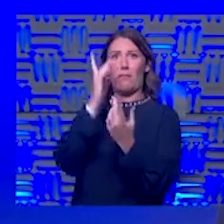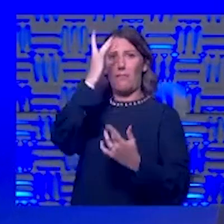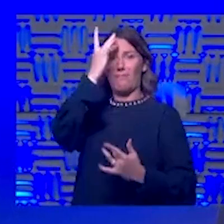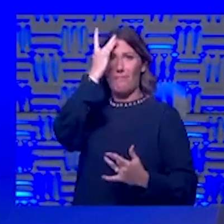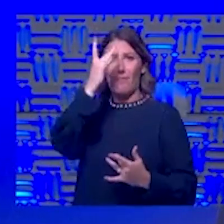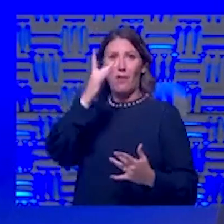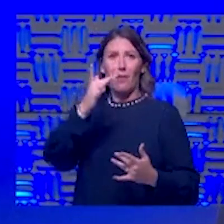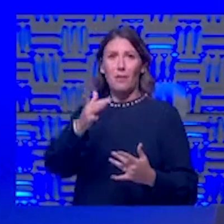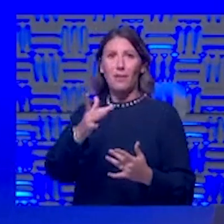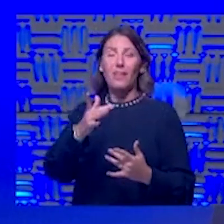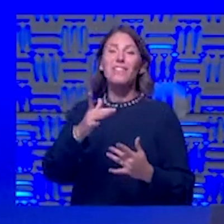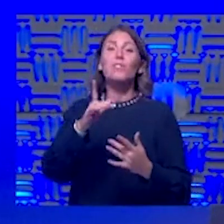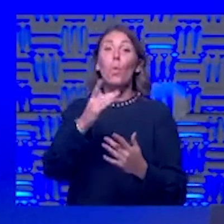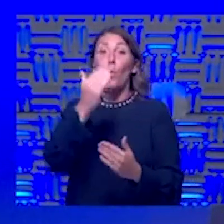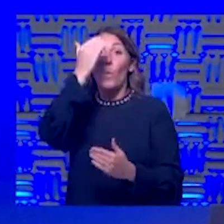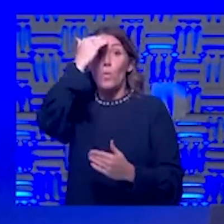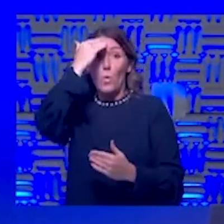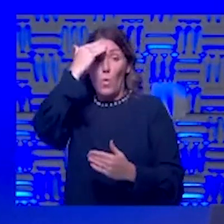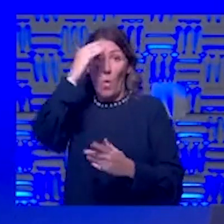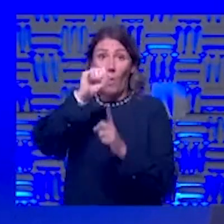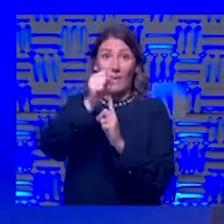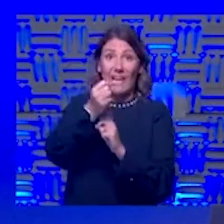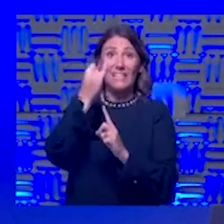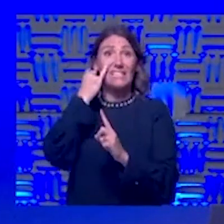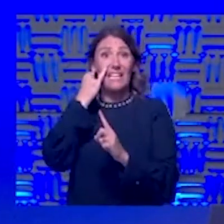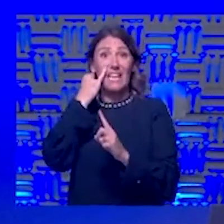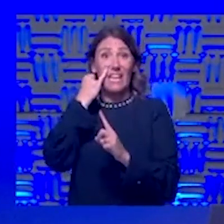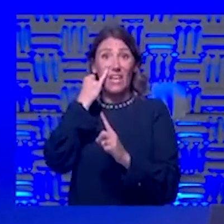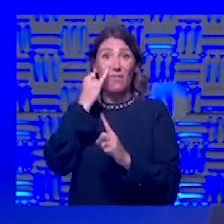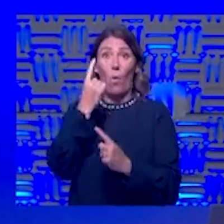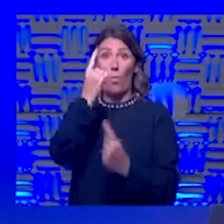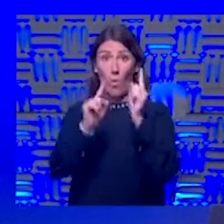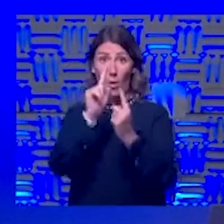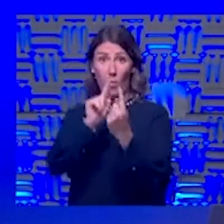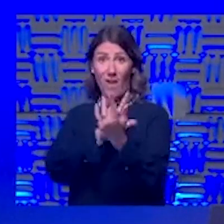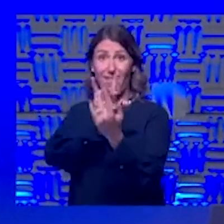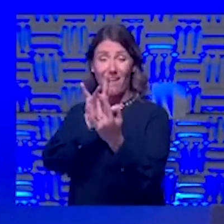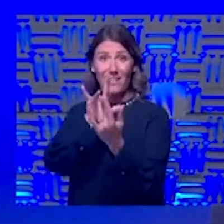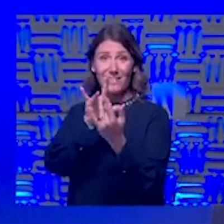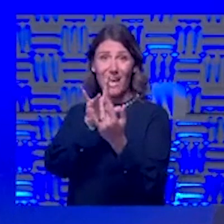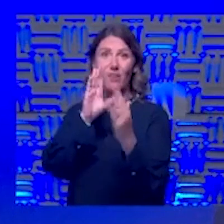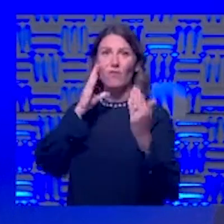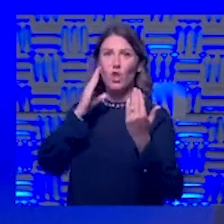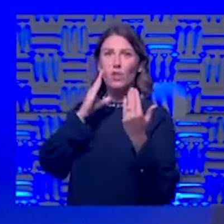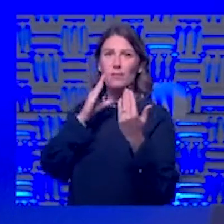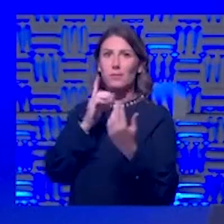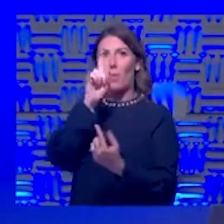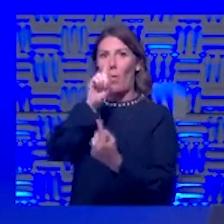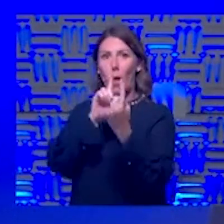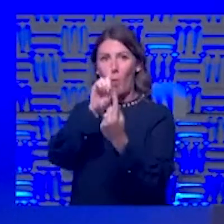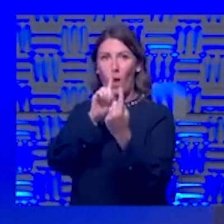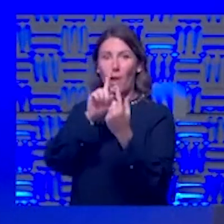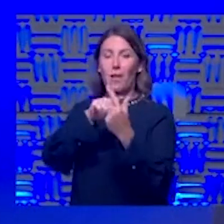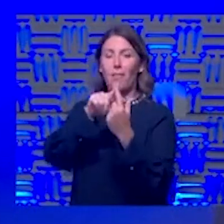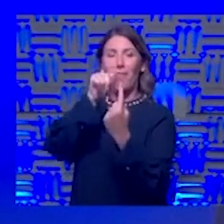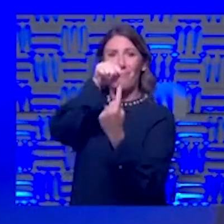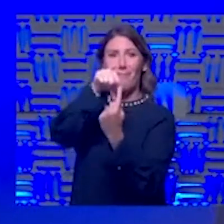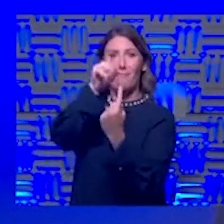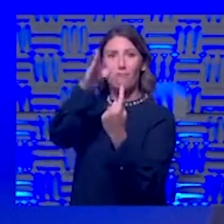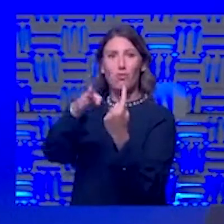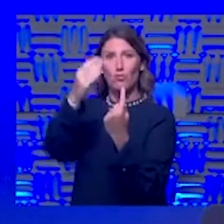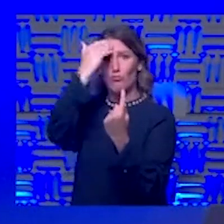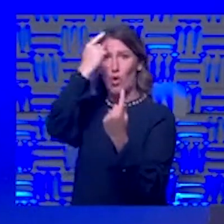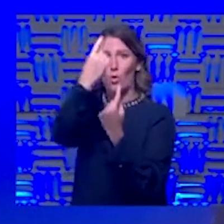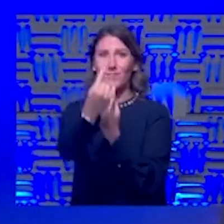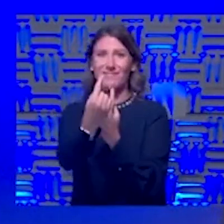highest risk. Sure. And then from there on, that contact of the person who knew the person that was infected, the risk goes